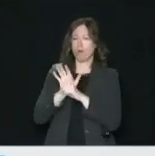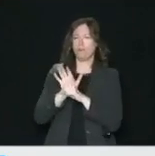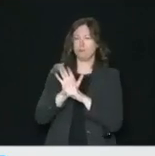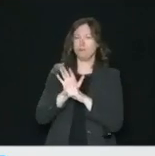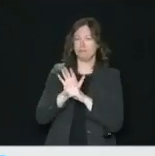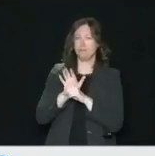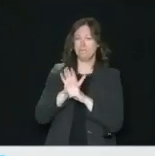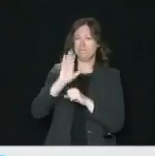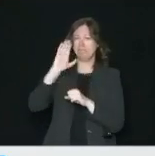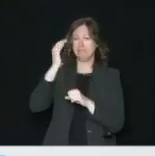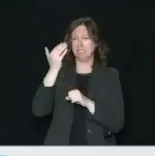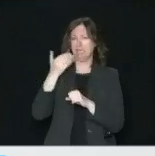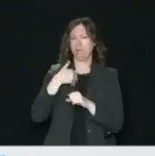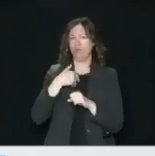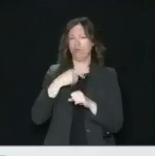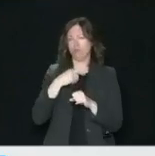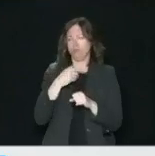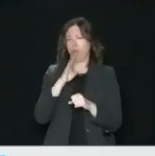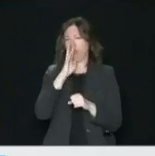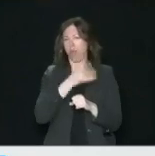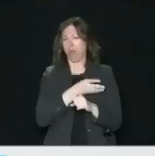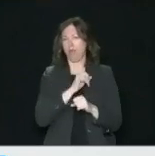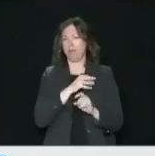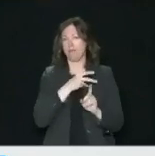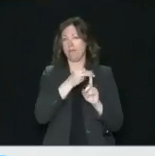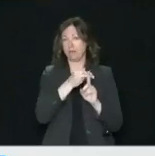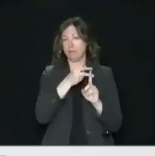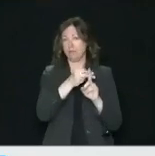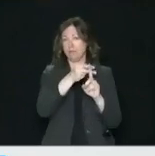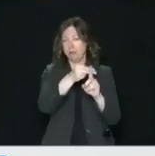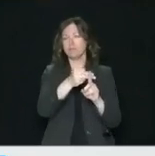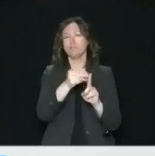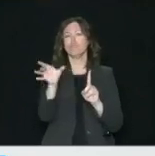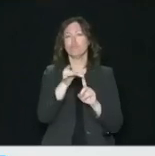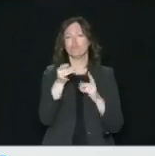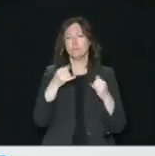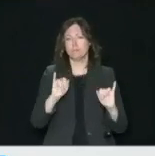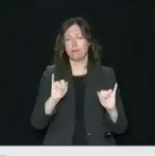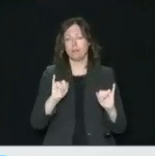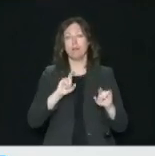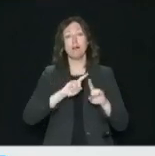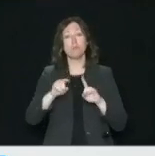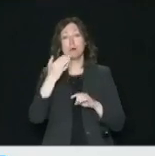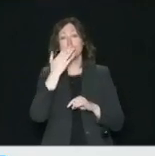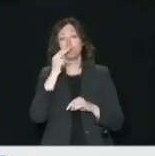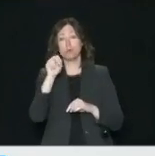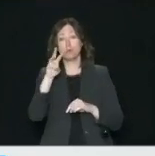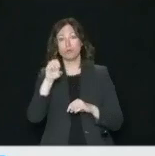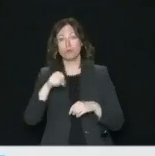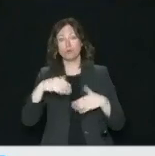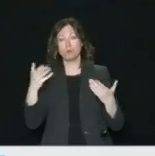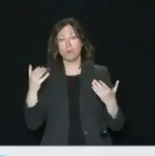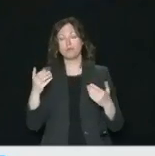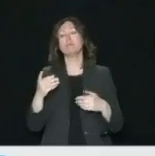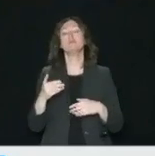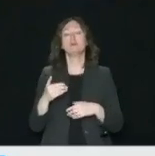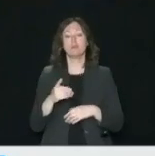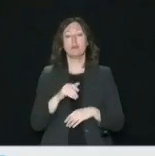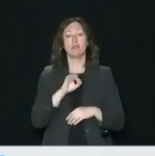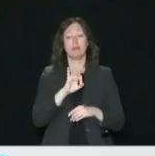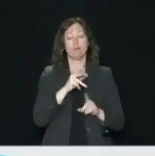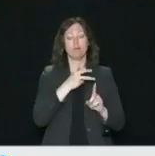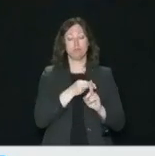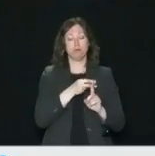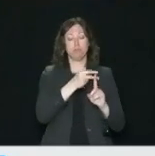we're receiving new vaccine booster doses at specific times, but I can't give you any view of what the calendar for that would